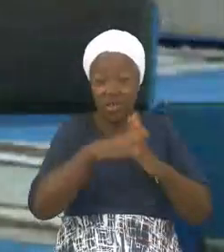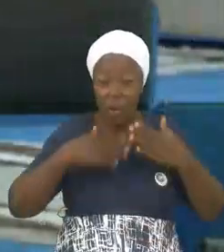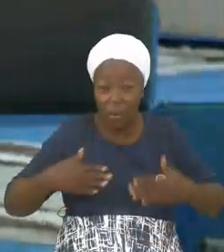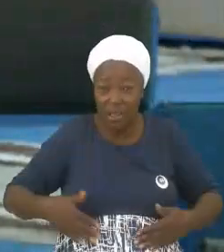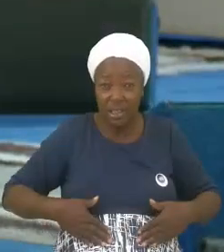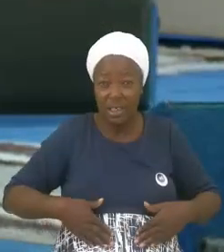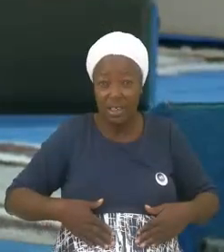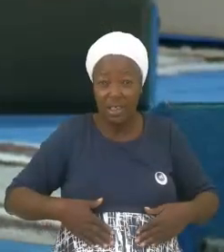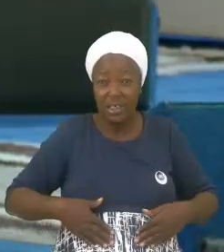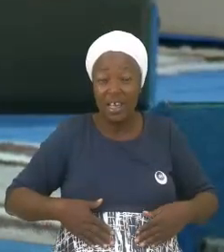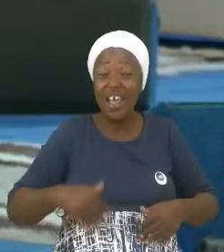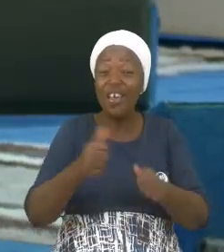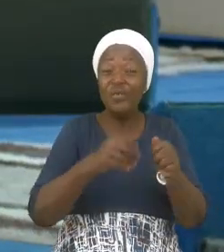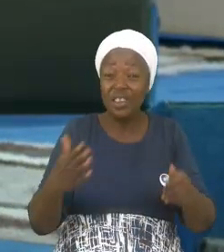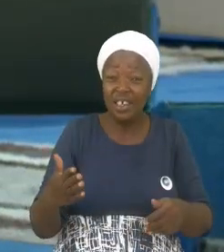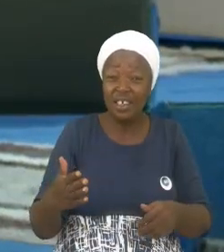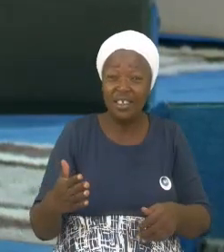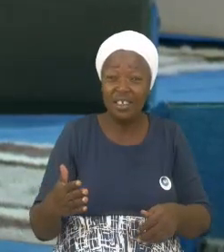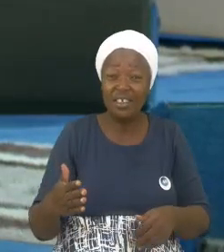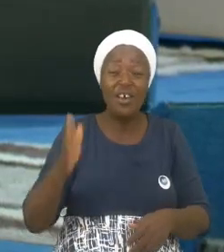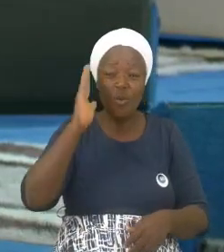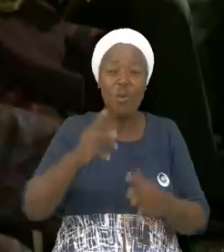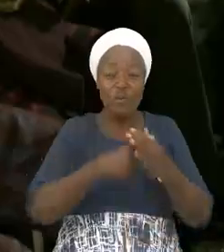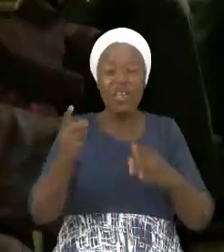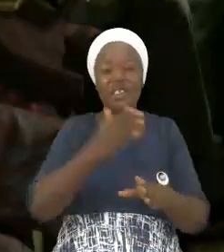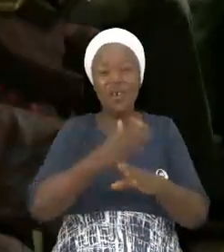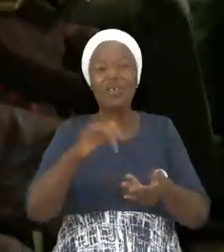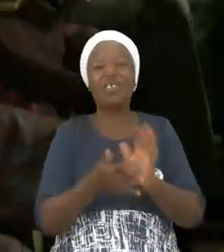body, everything will vanish away.